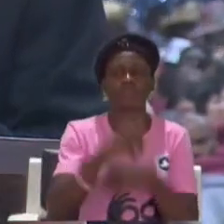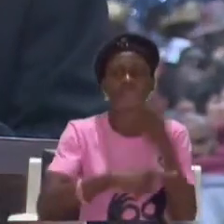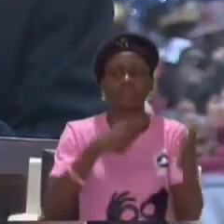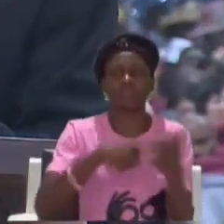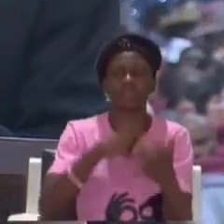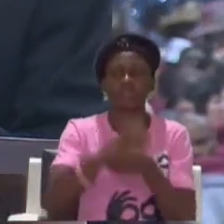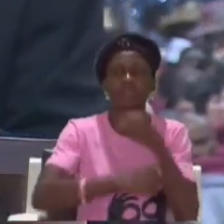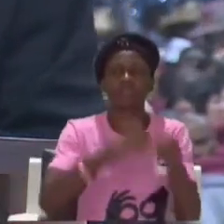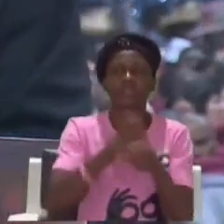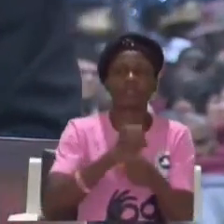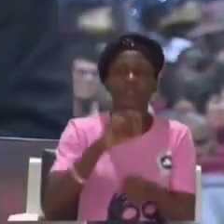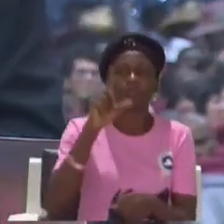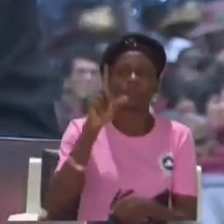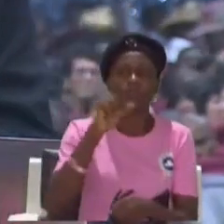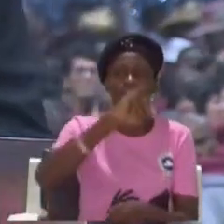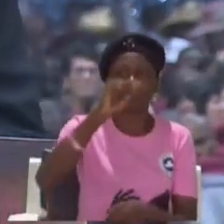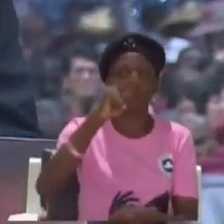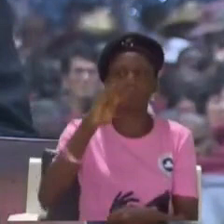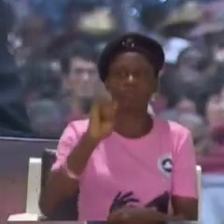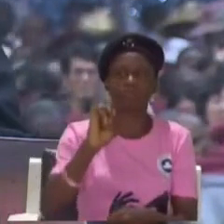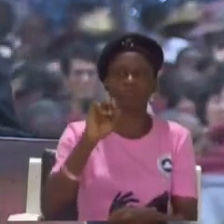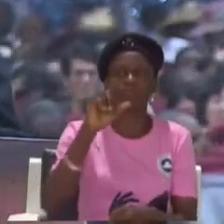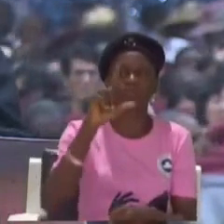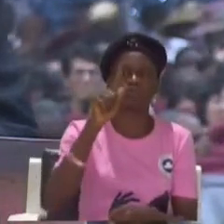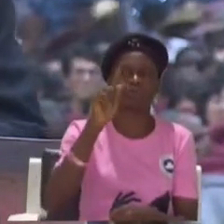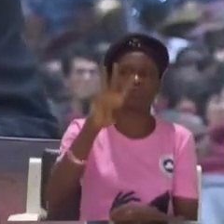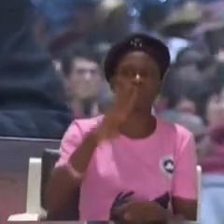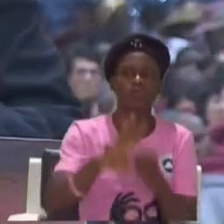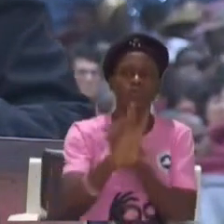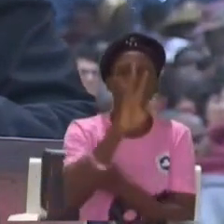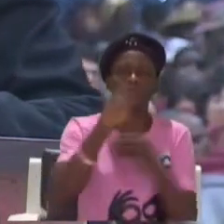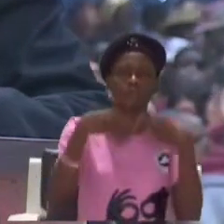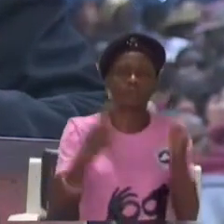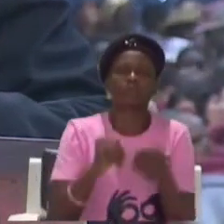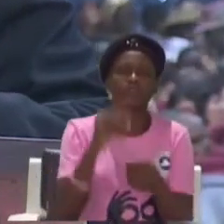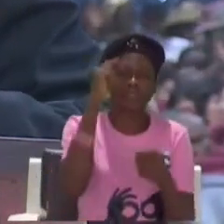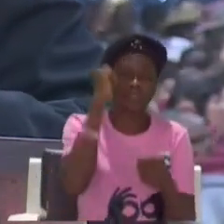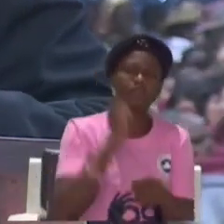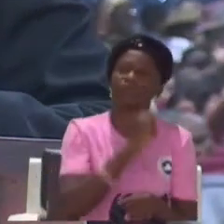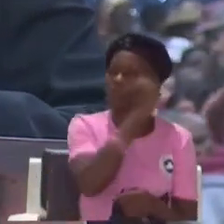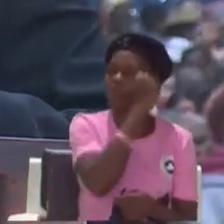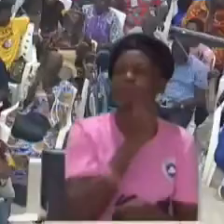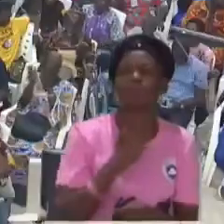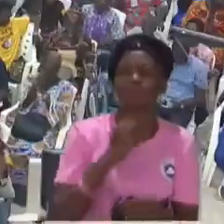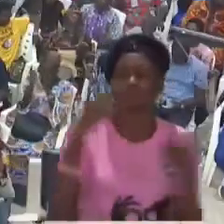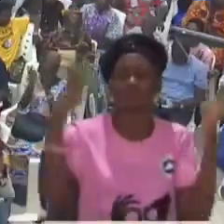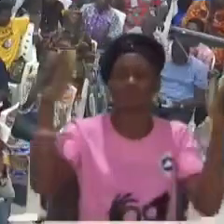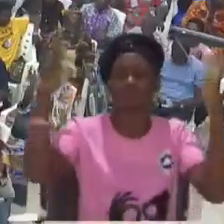June 24, the Lord gave them a set of twins.